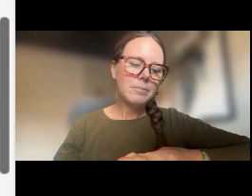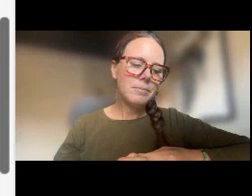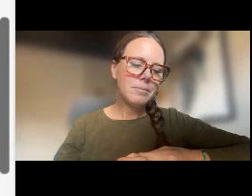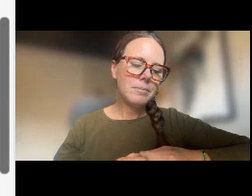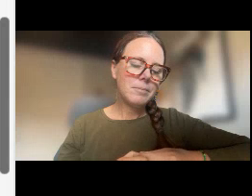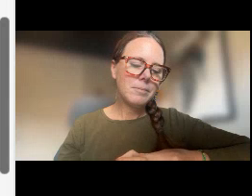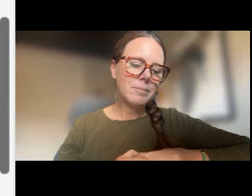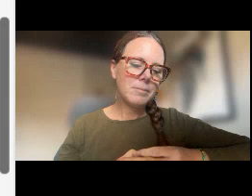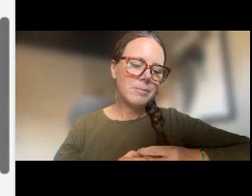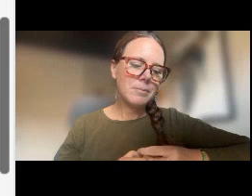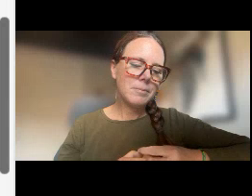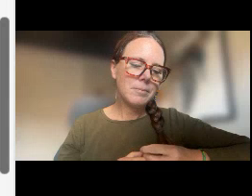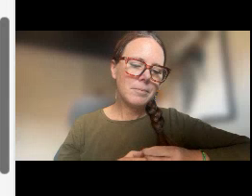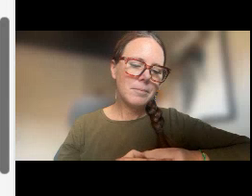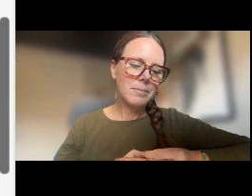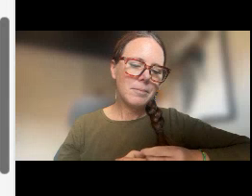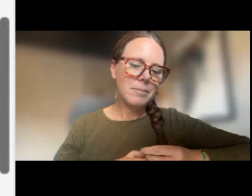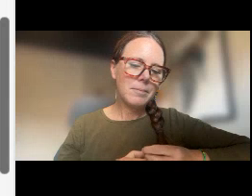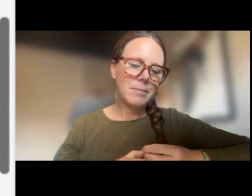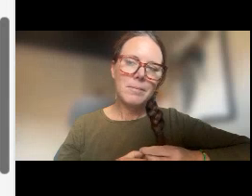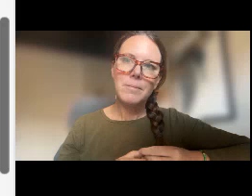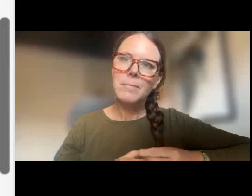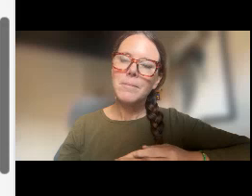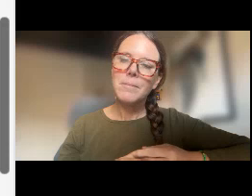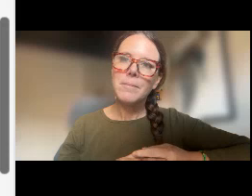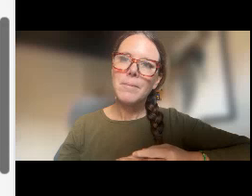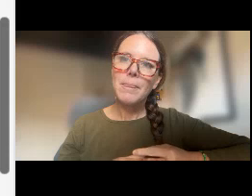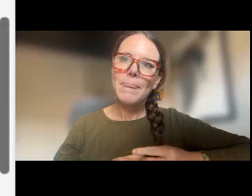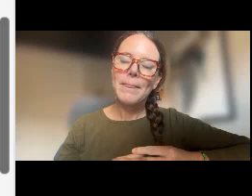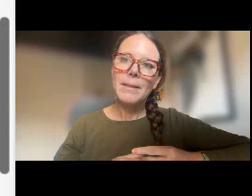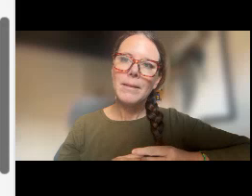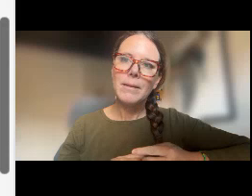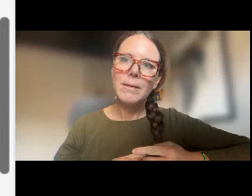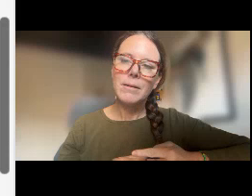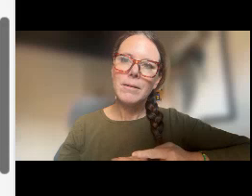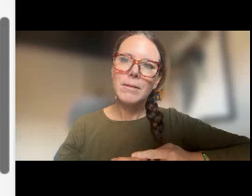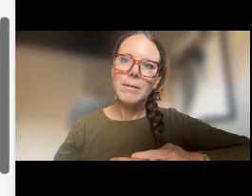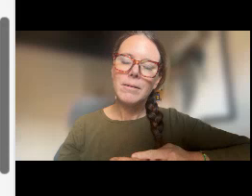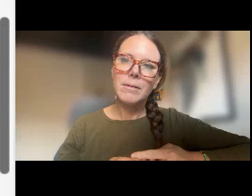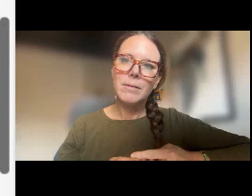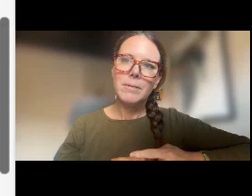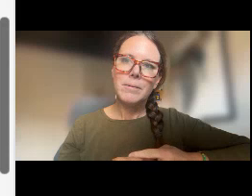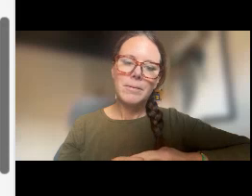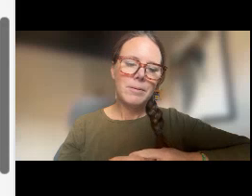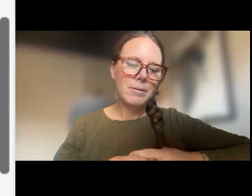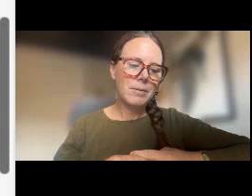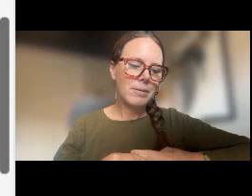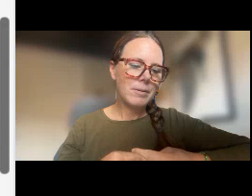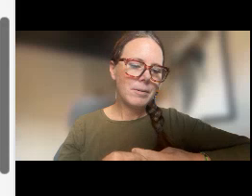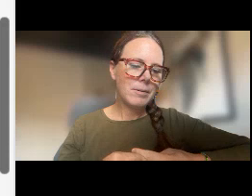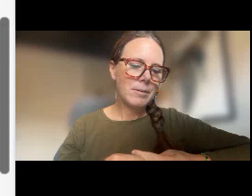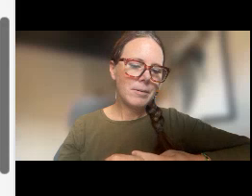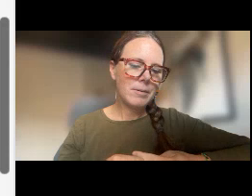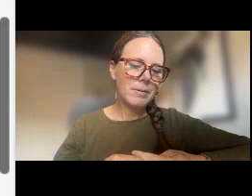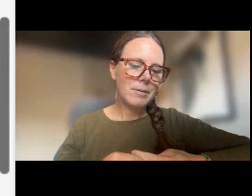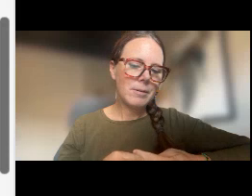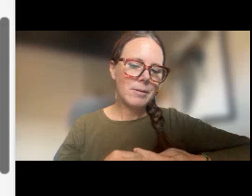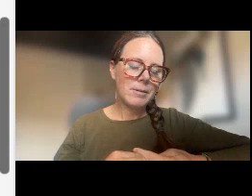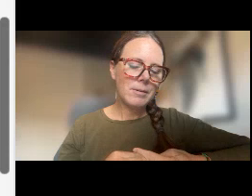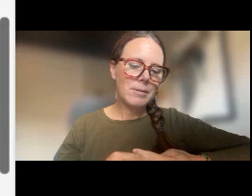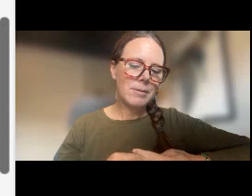Washington. But Ryan apparently knows more. No, I was gonna say, just for the vote counts, I'm an abstention on this one due to conflict of interest,